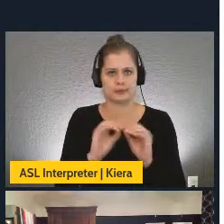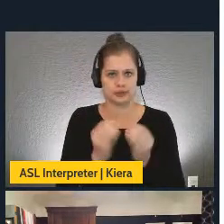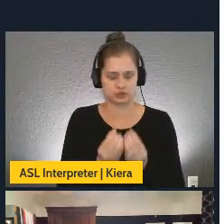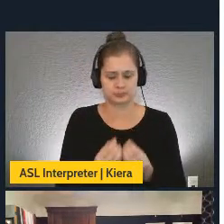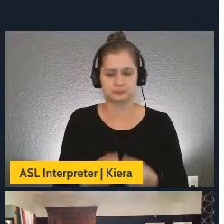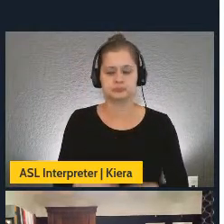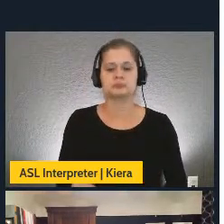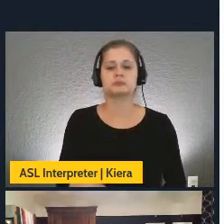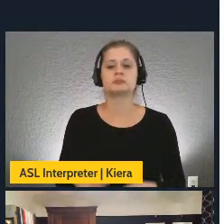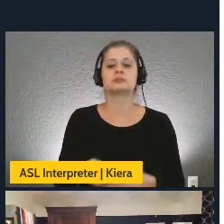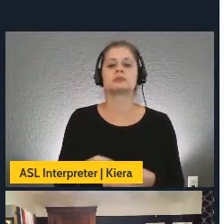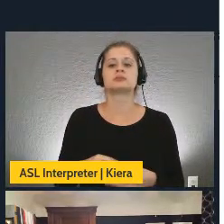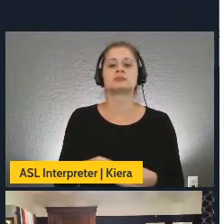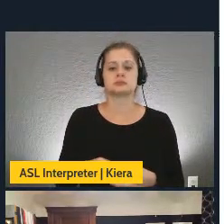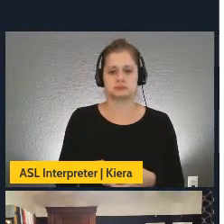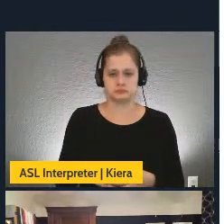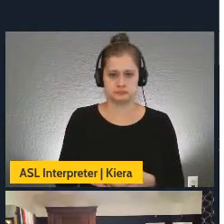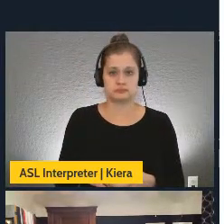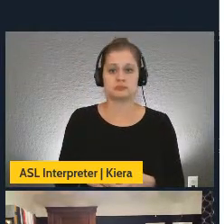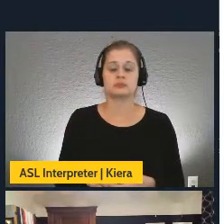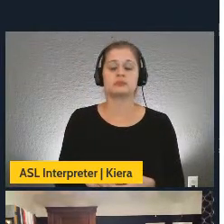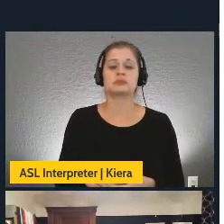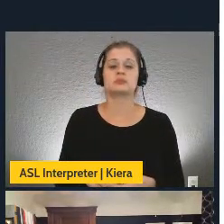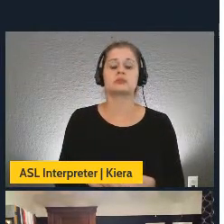And given that not all adoptions are easy,